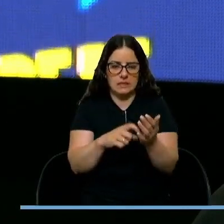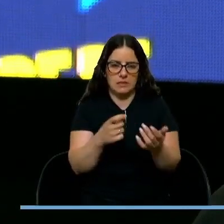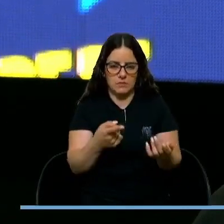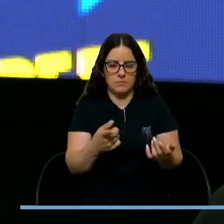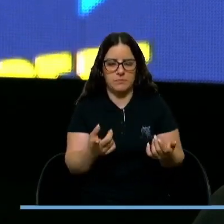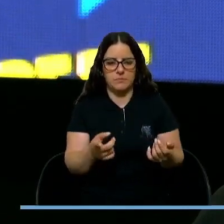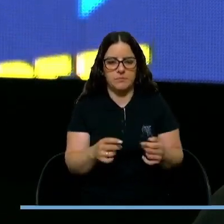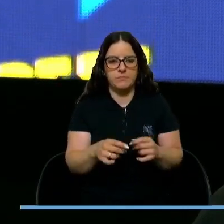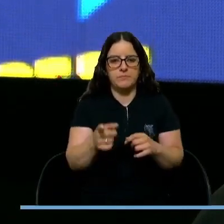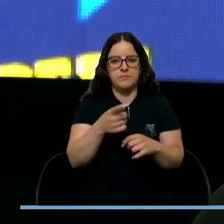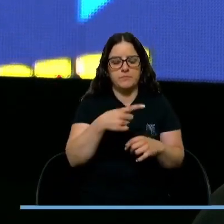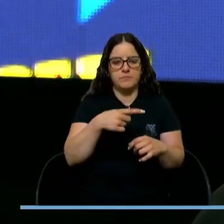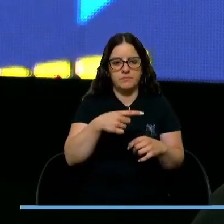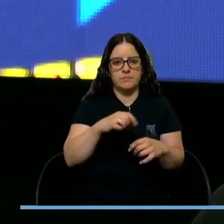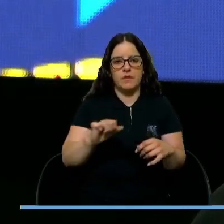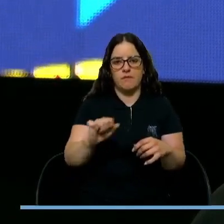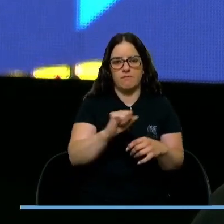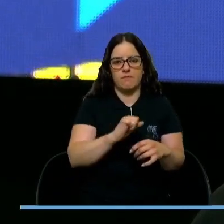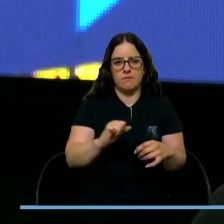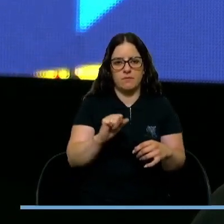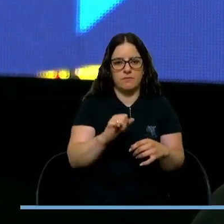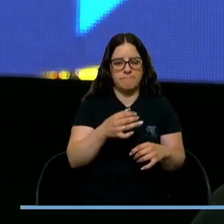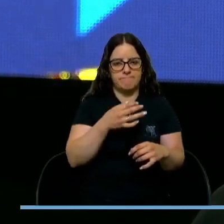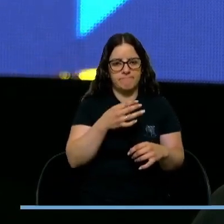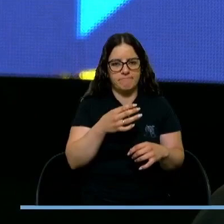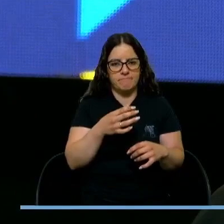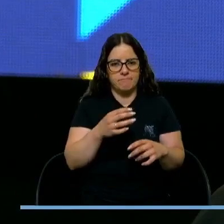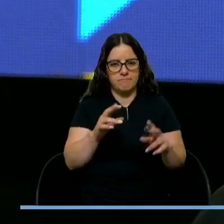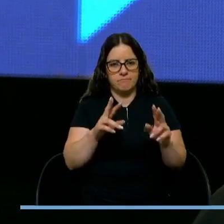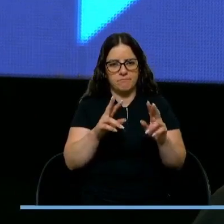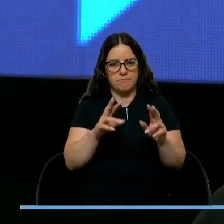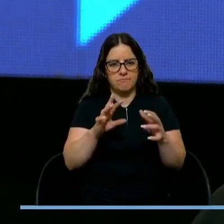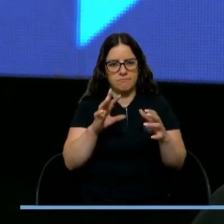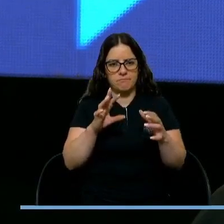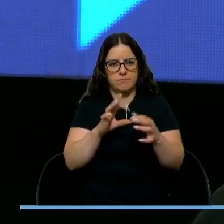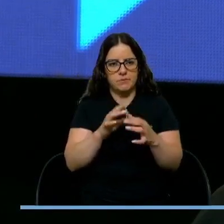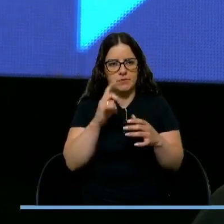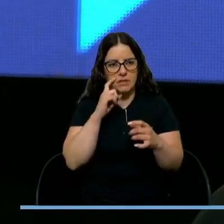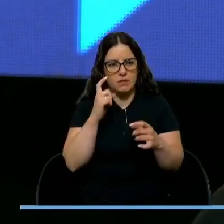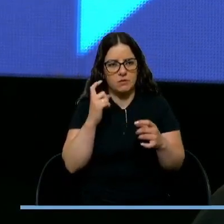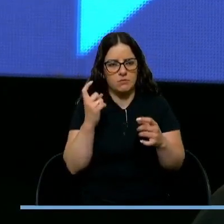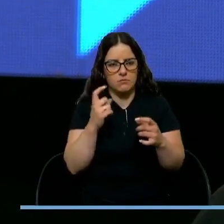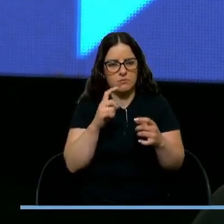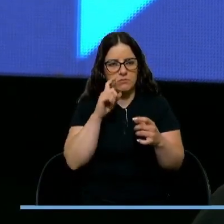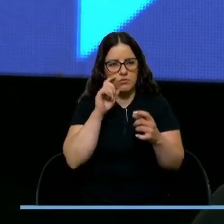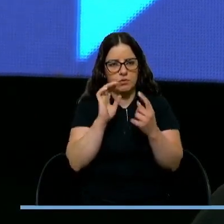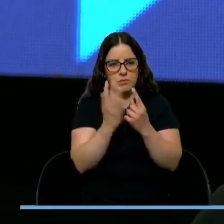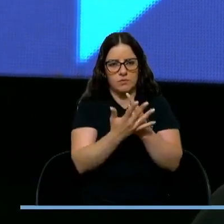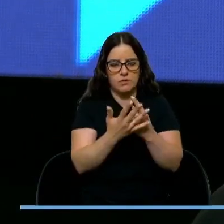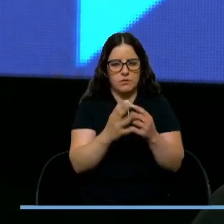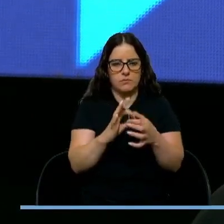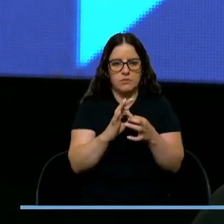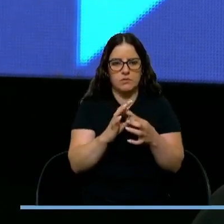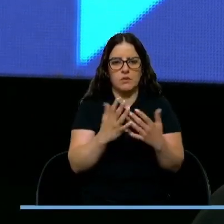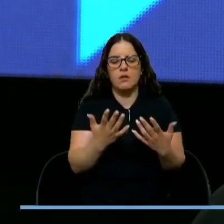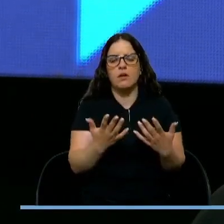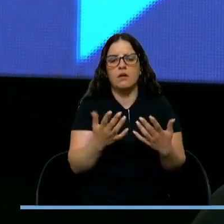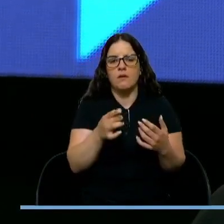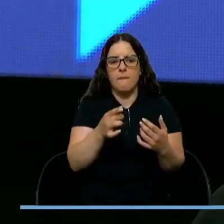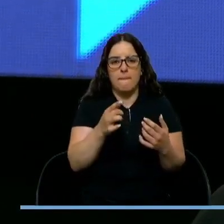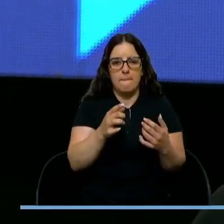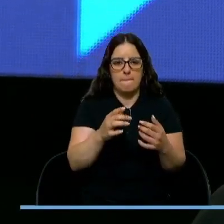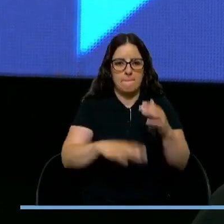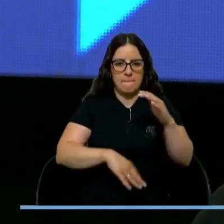is necessary. Our approach to sustainability lies within three dimensions to